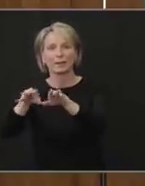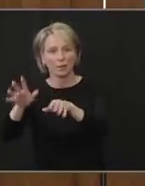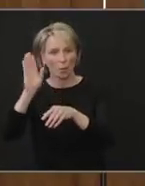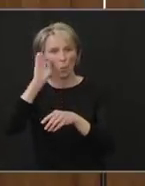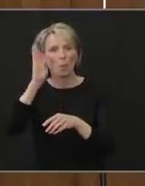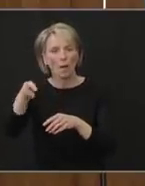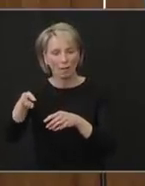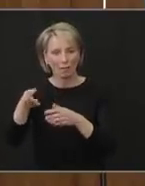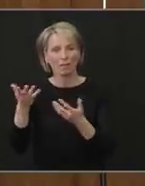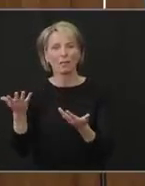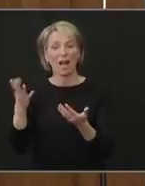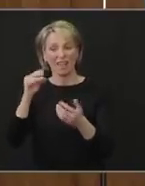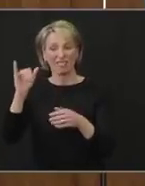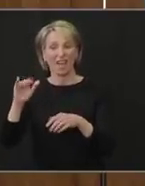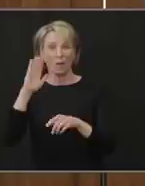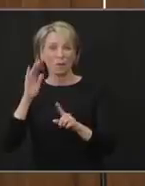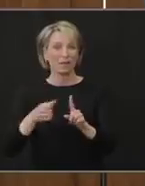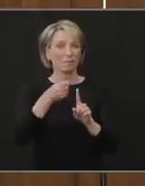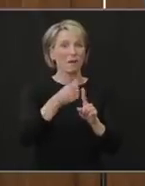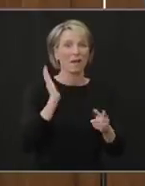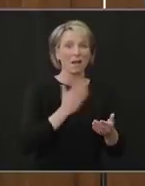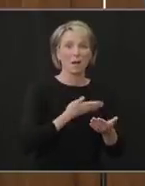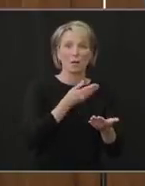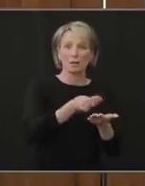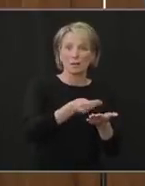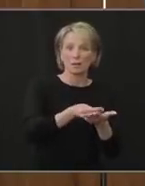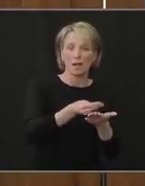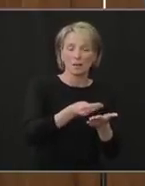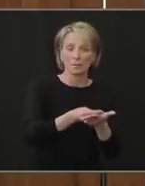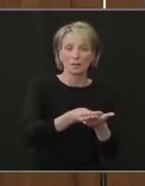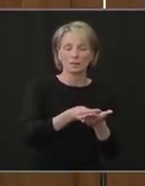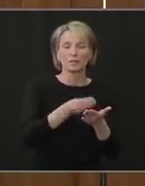be. So the kind of